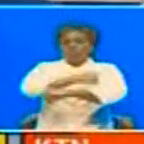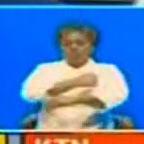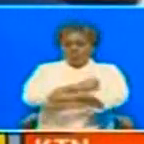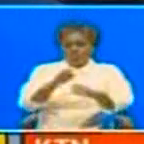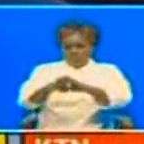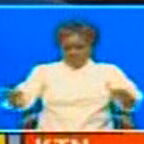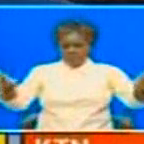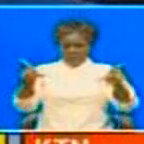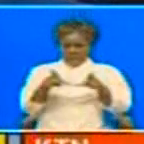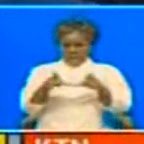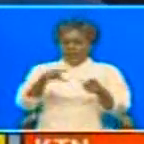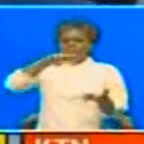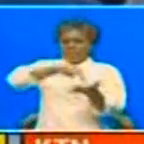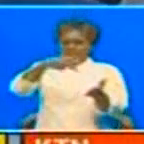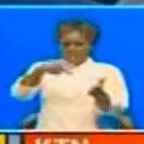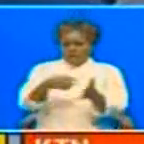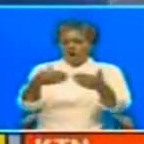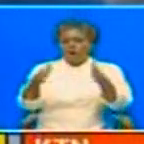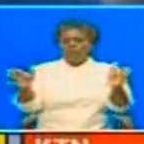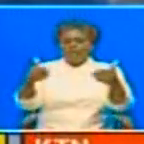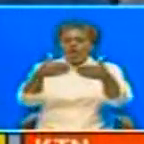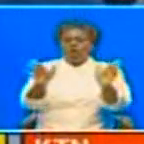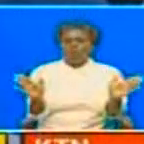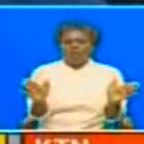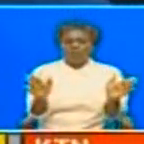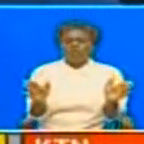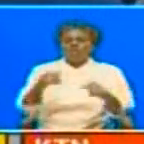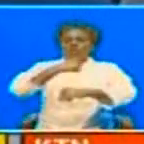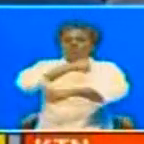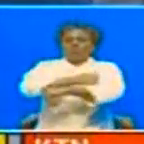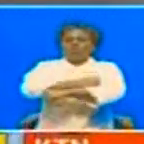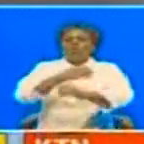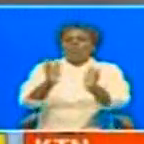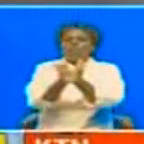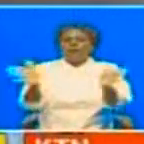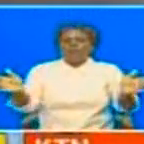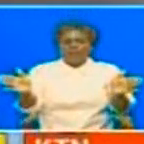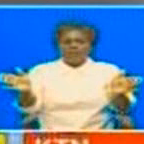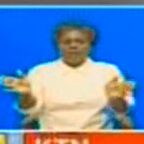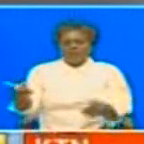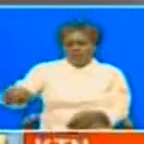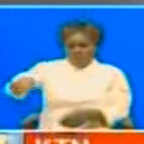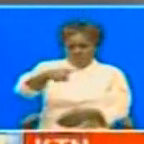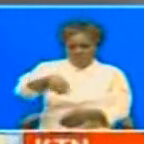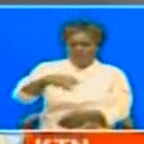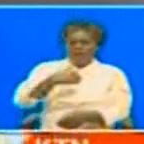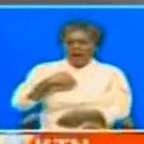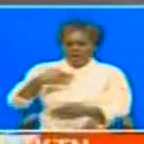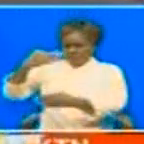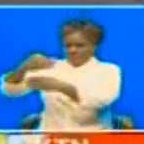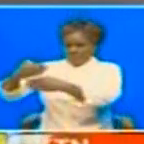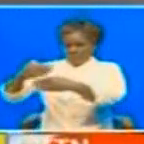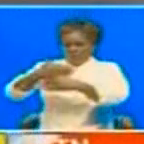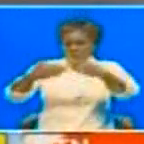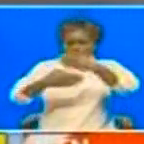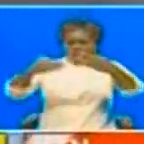title, and therefore that is like opening the school to the public. We are going to put a wall in